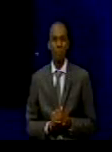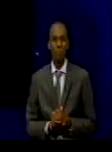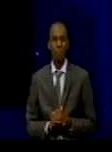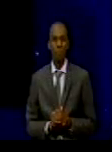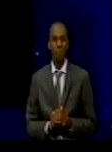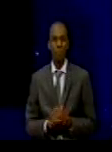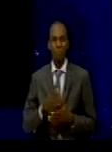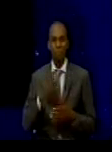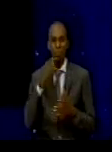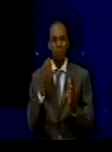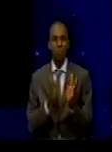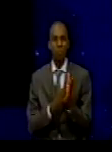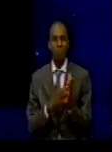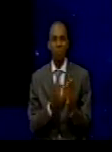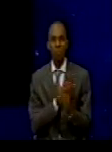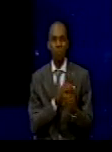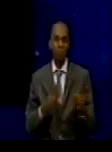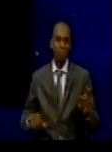Praise the Lord.